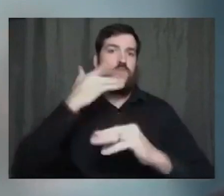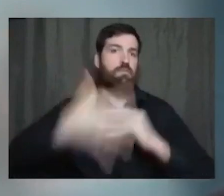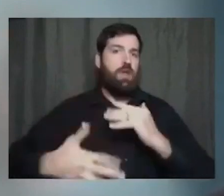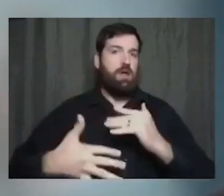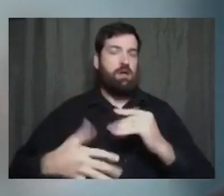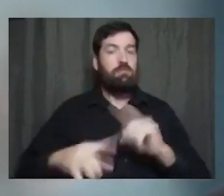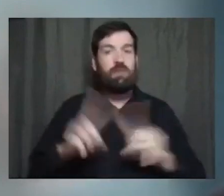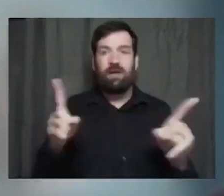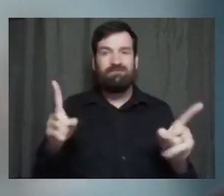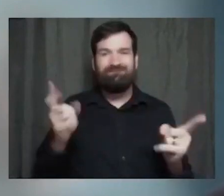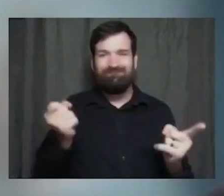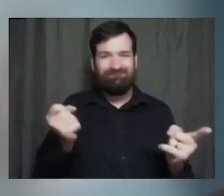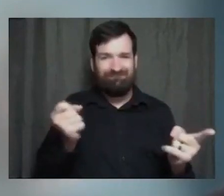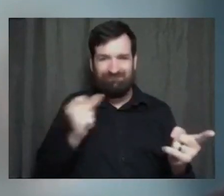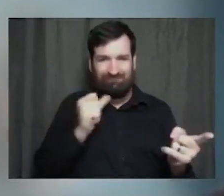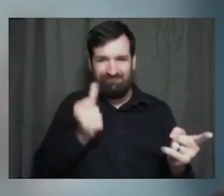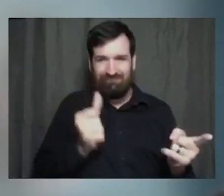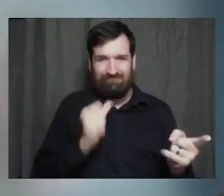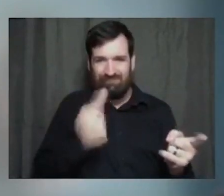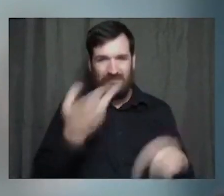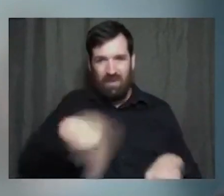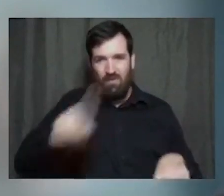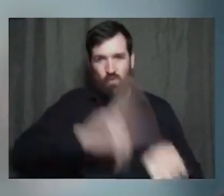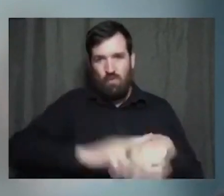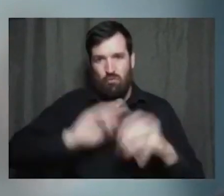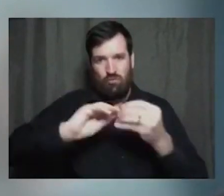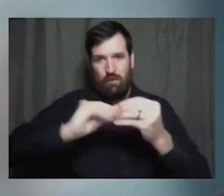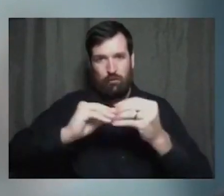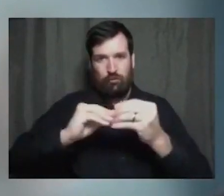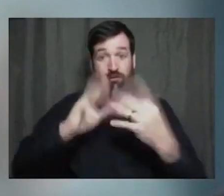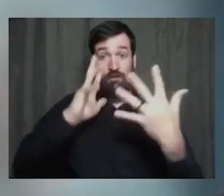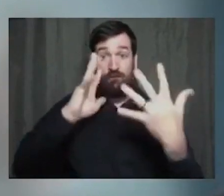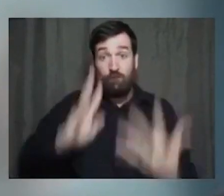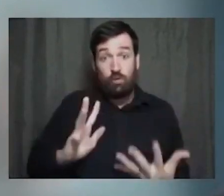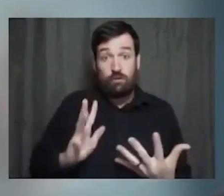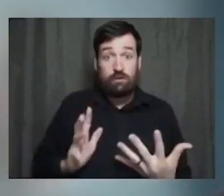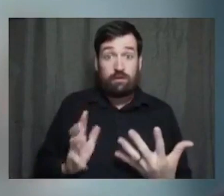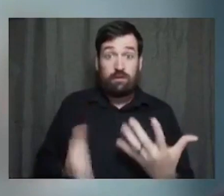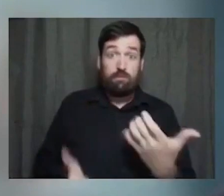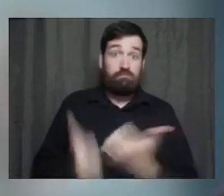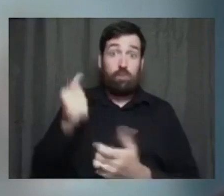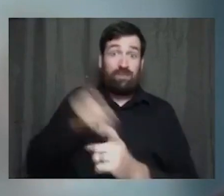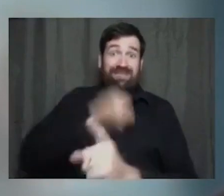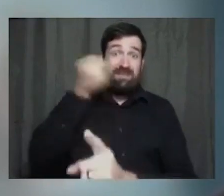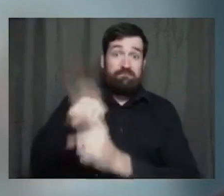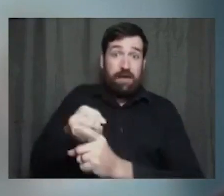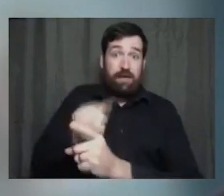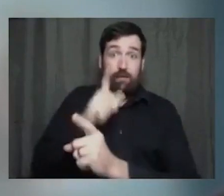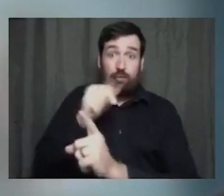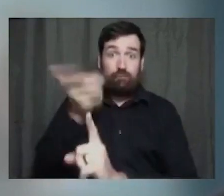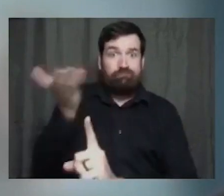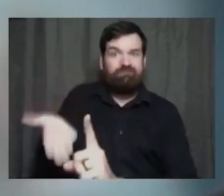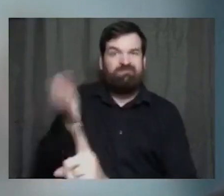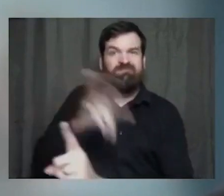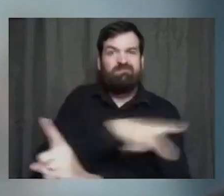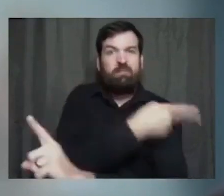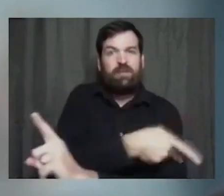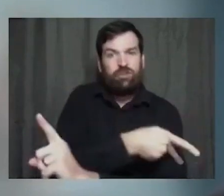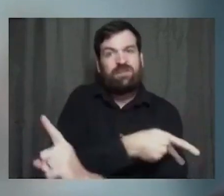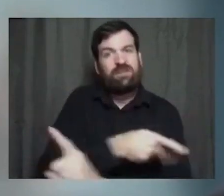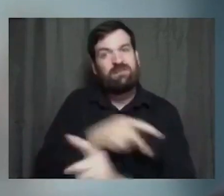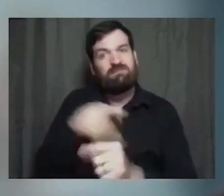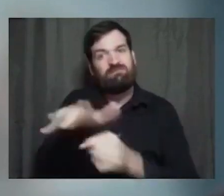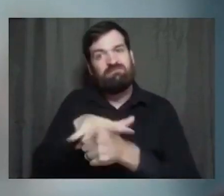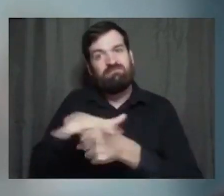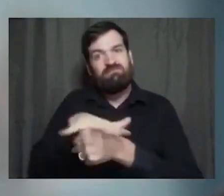these aren't normal numbers. And unfortunately, the people who are most impacted by that are patients in our local hospitals. So we're doing